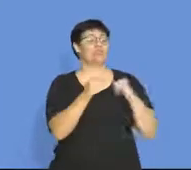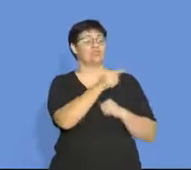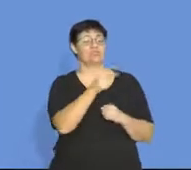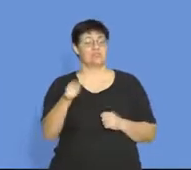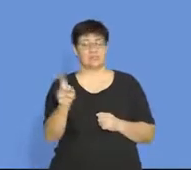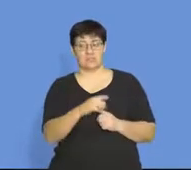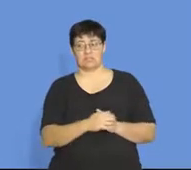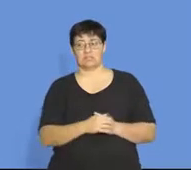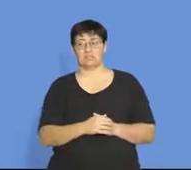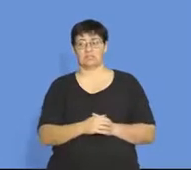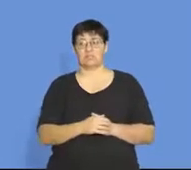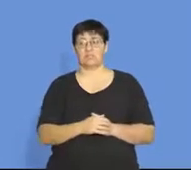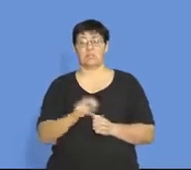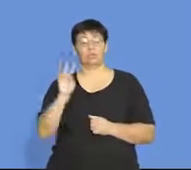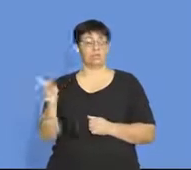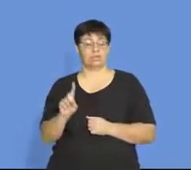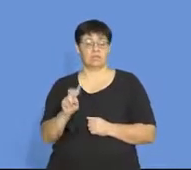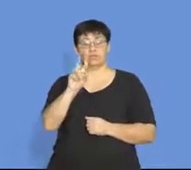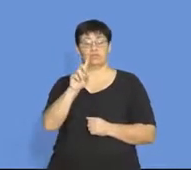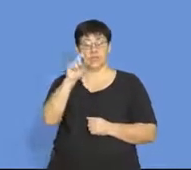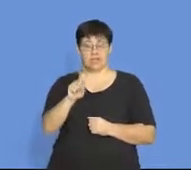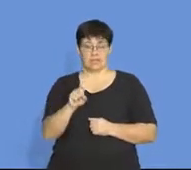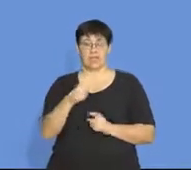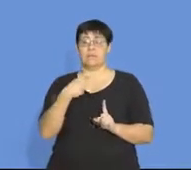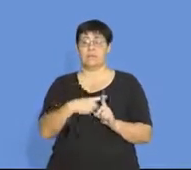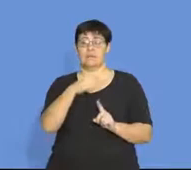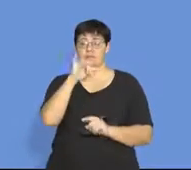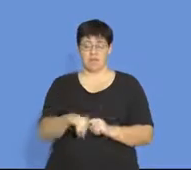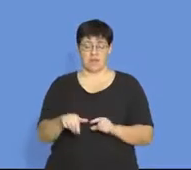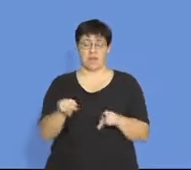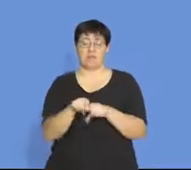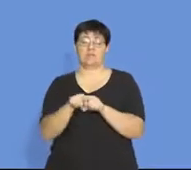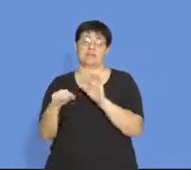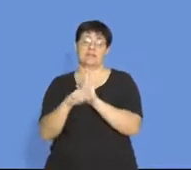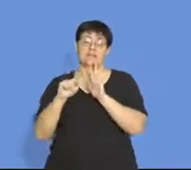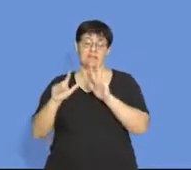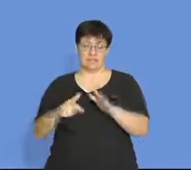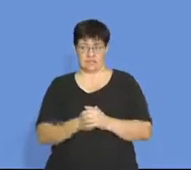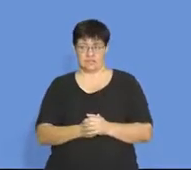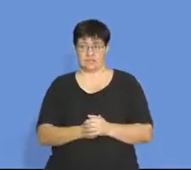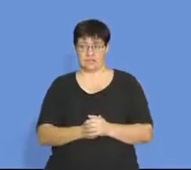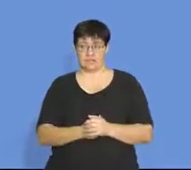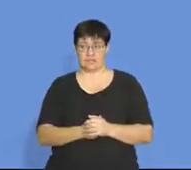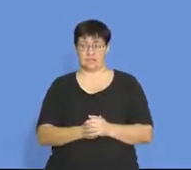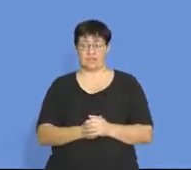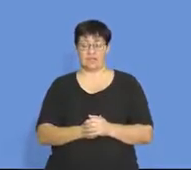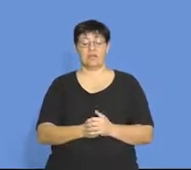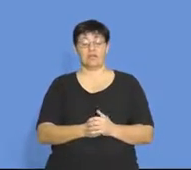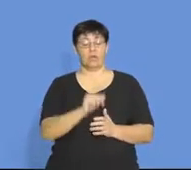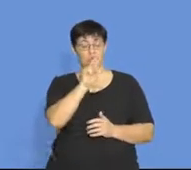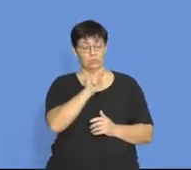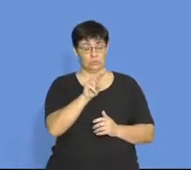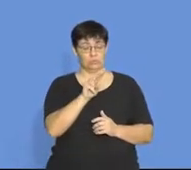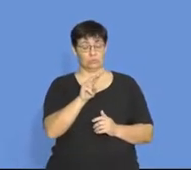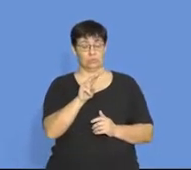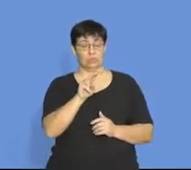equations were, my equation 2 was 2x plus y equal to negative 7. So